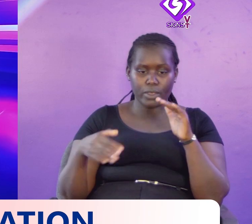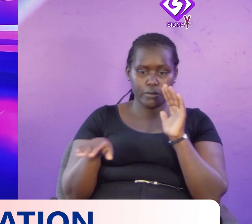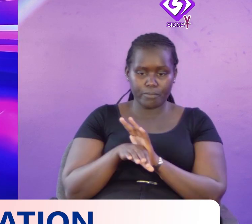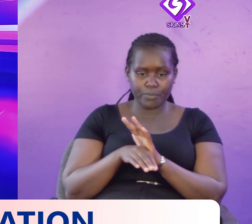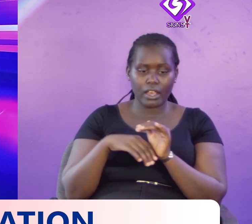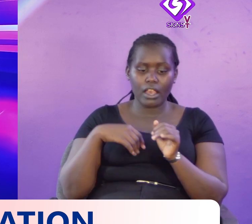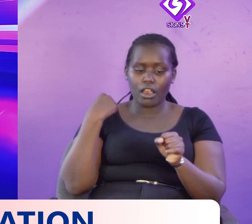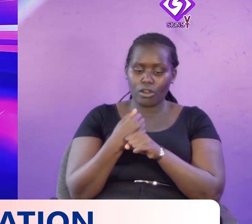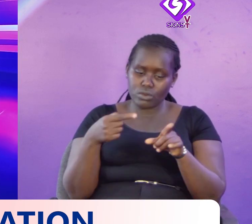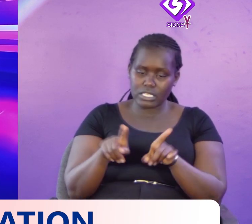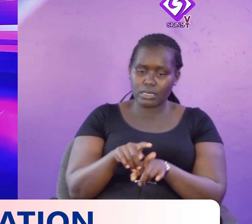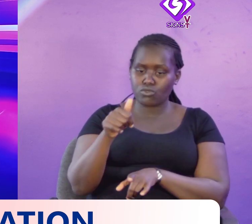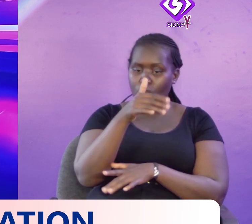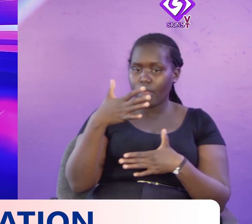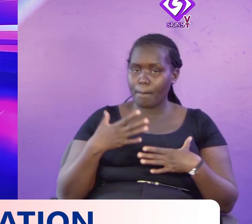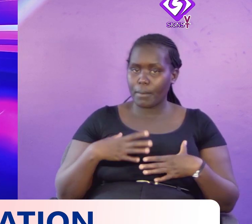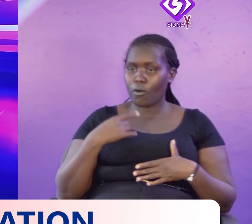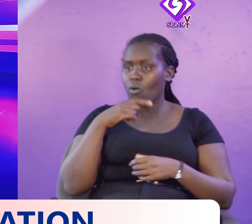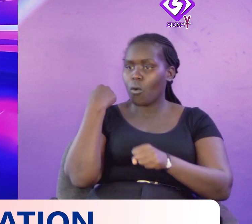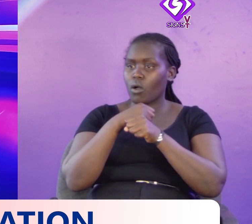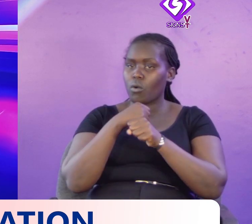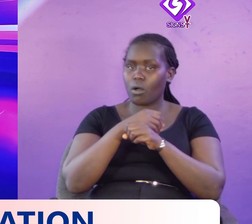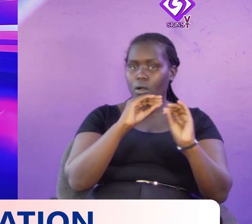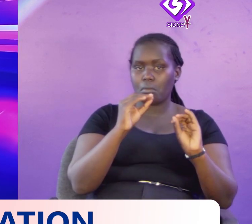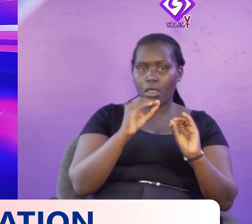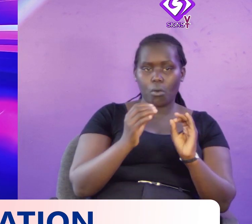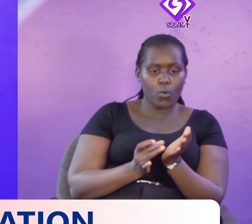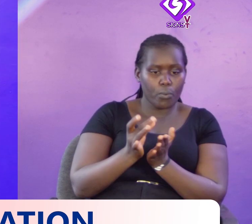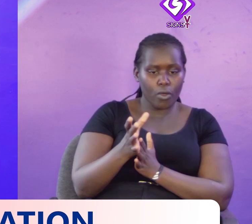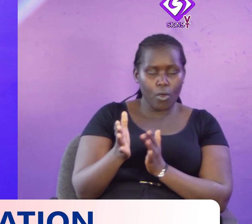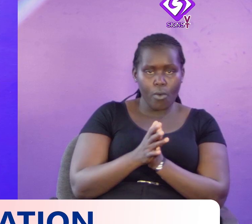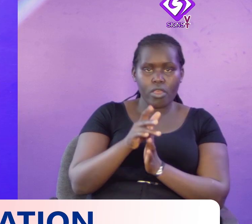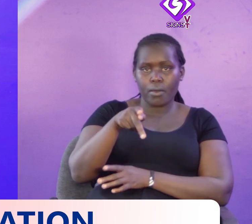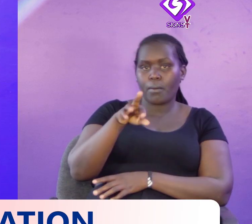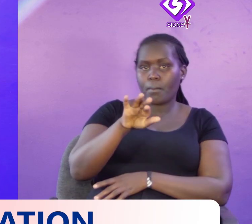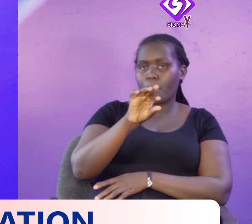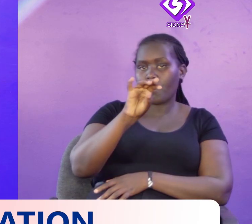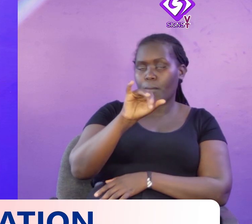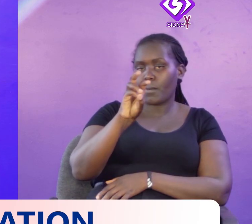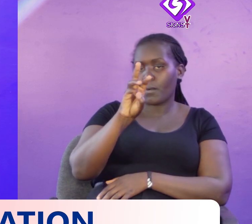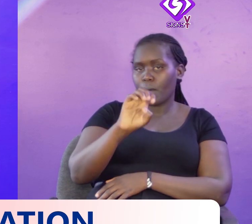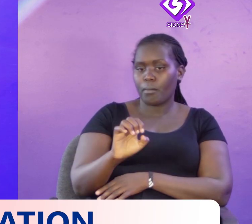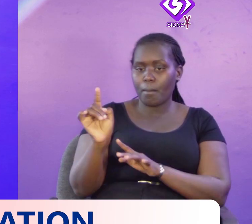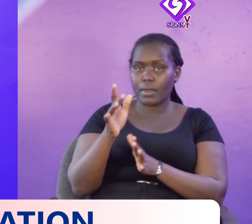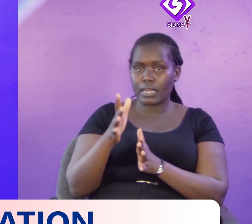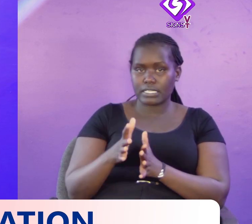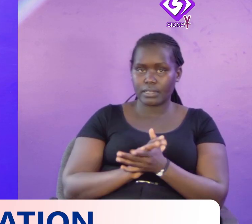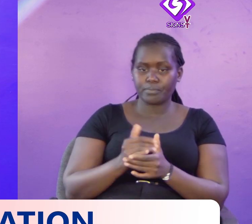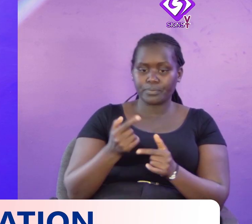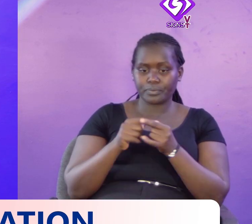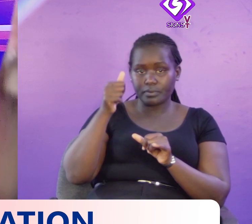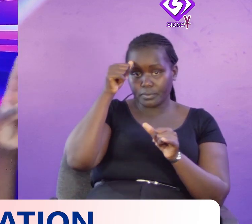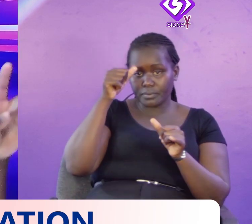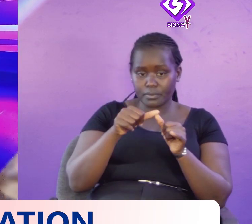same to other people that are not performing? But then he was sacked by the Honorable Prime Minister. He was. Yes. But remember, he was